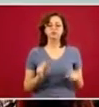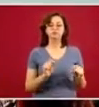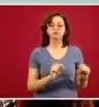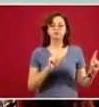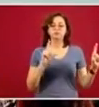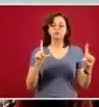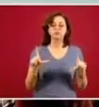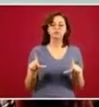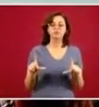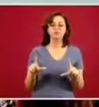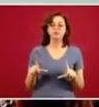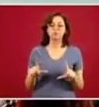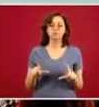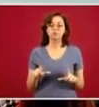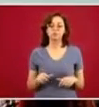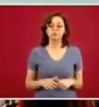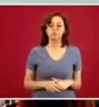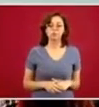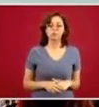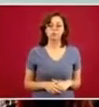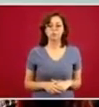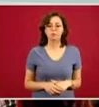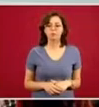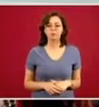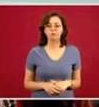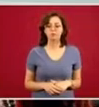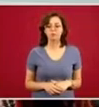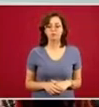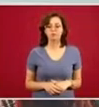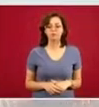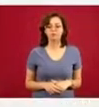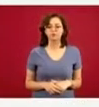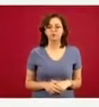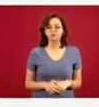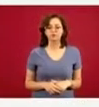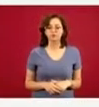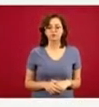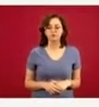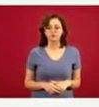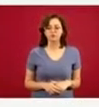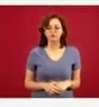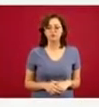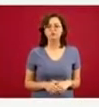hospitalized. Next slide, we can look at how